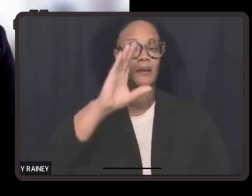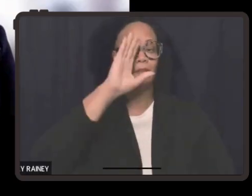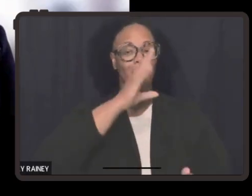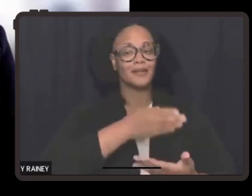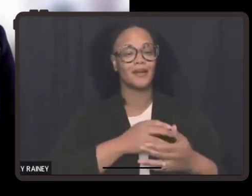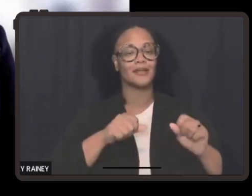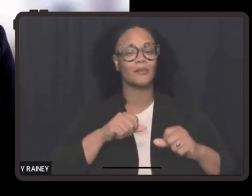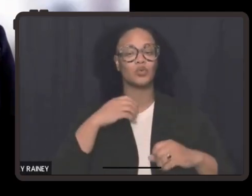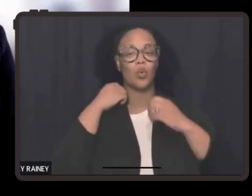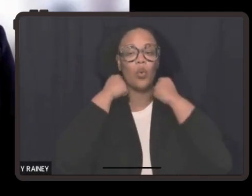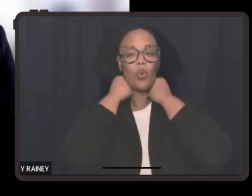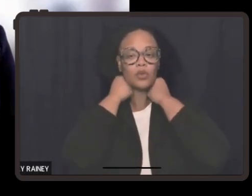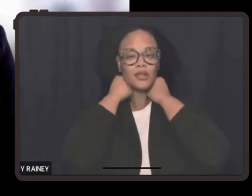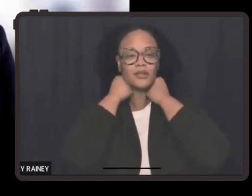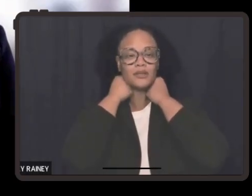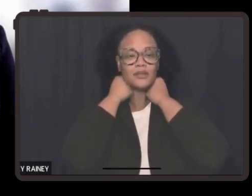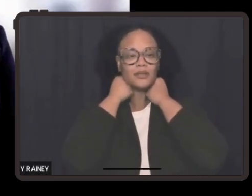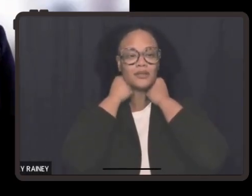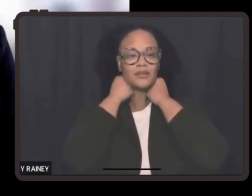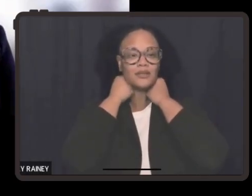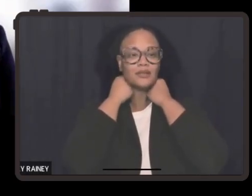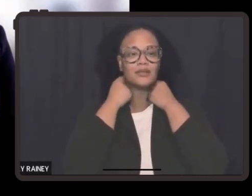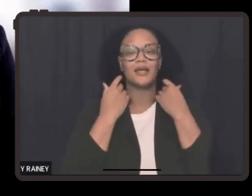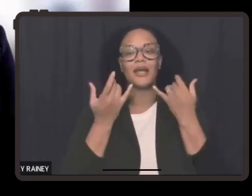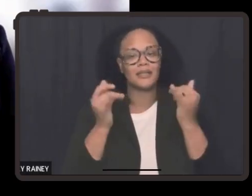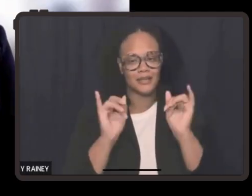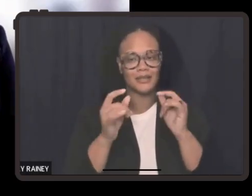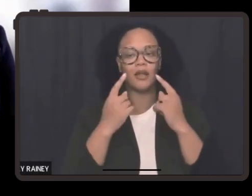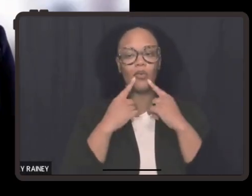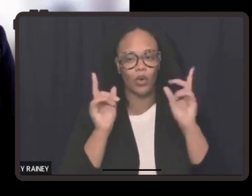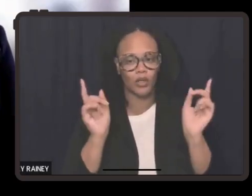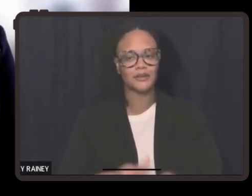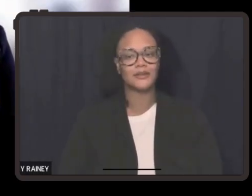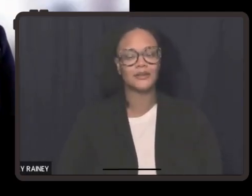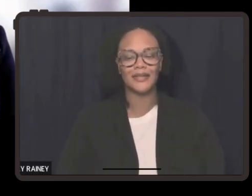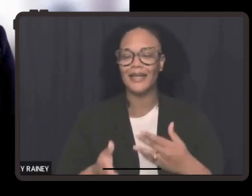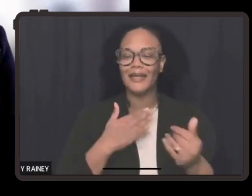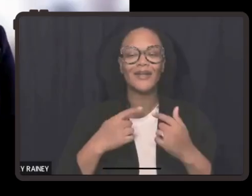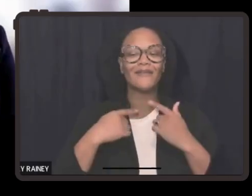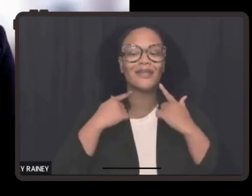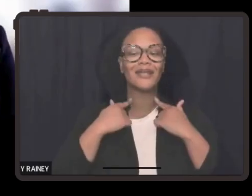his neck is too short, but it still works.